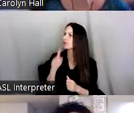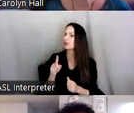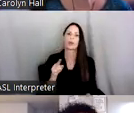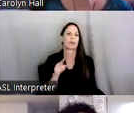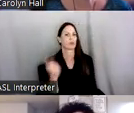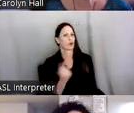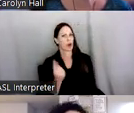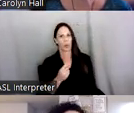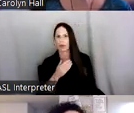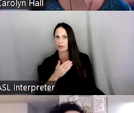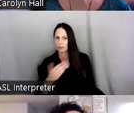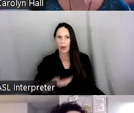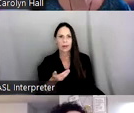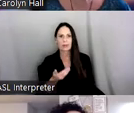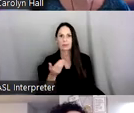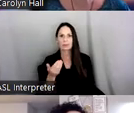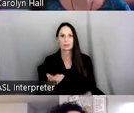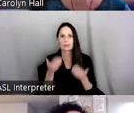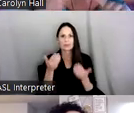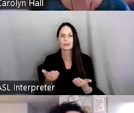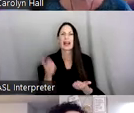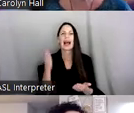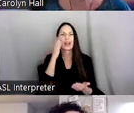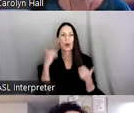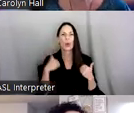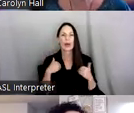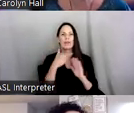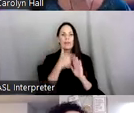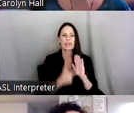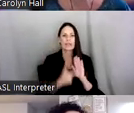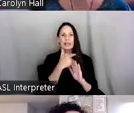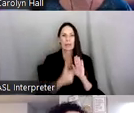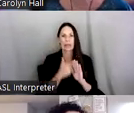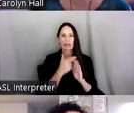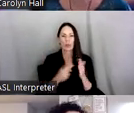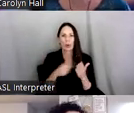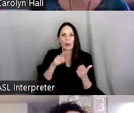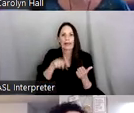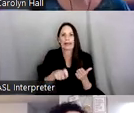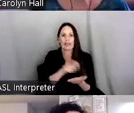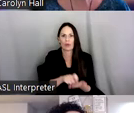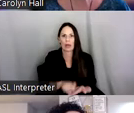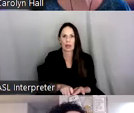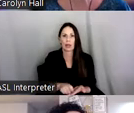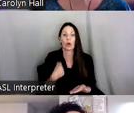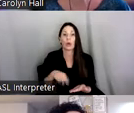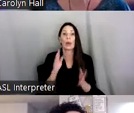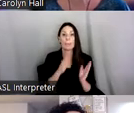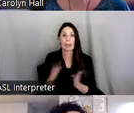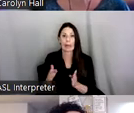to suggest, Seth. I know we have stipulations on what we need to write in. We're going to be doing a letter.